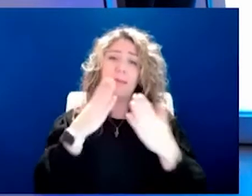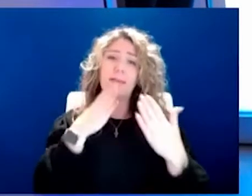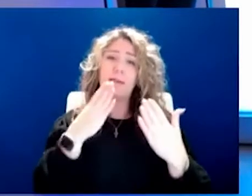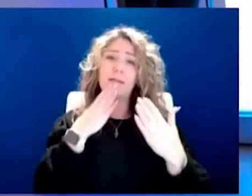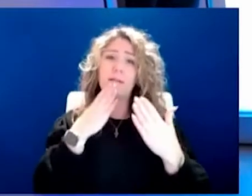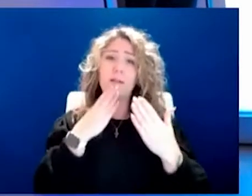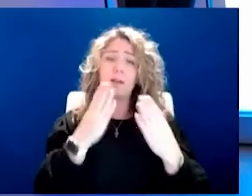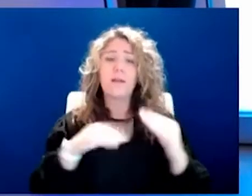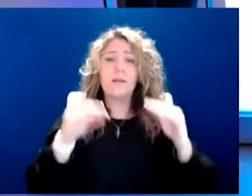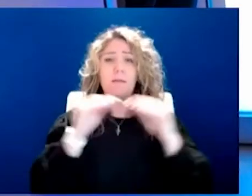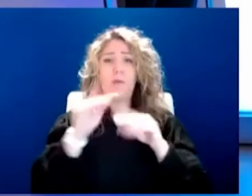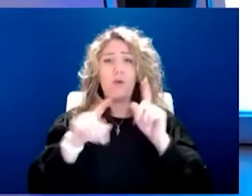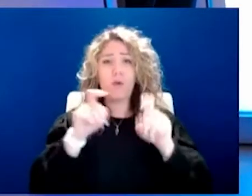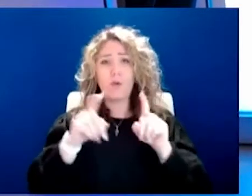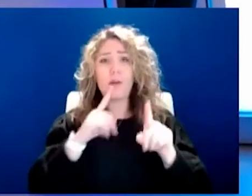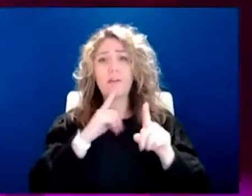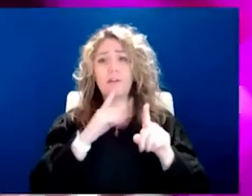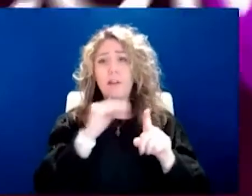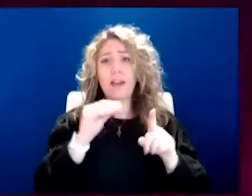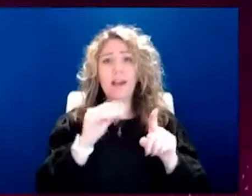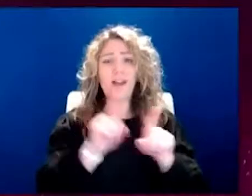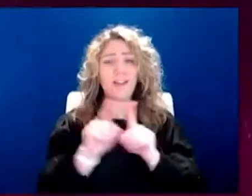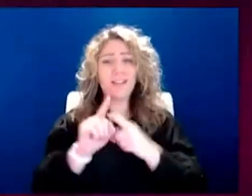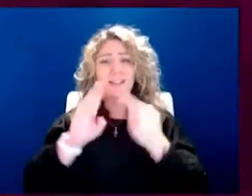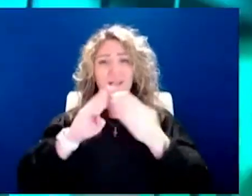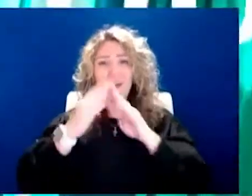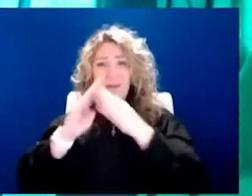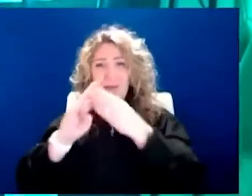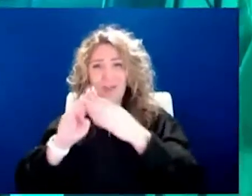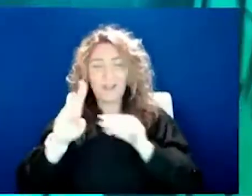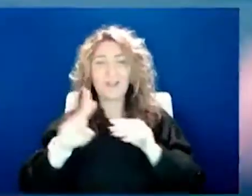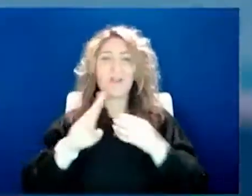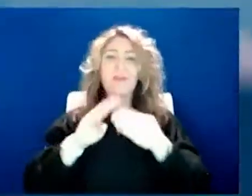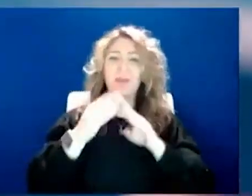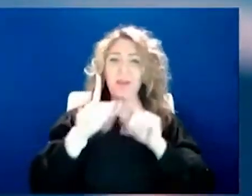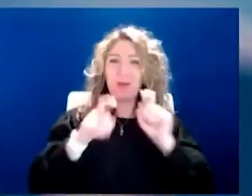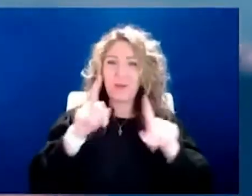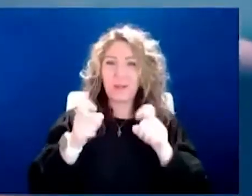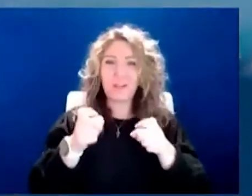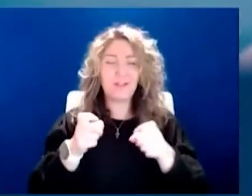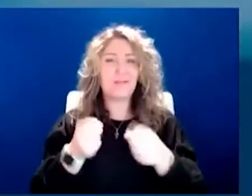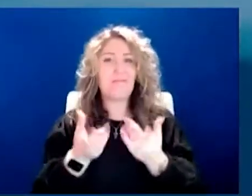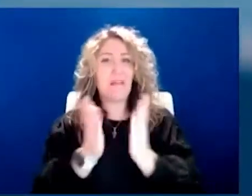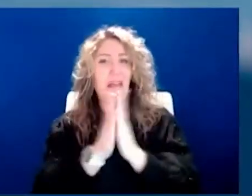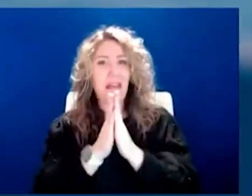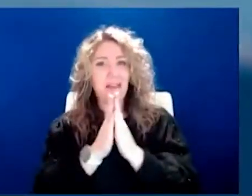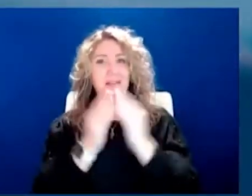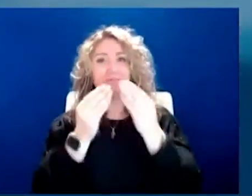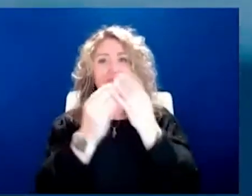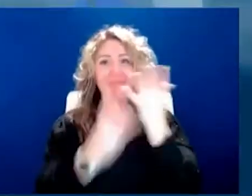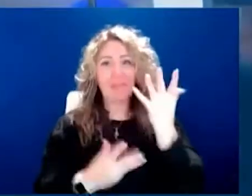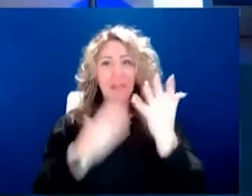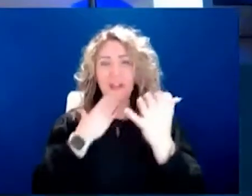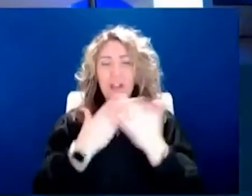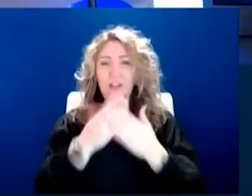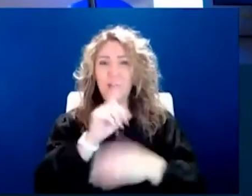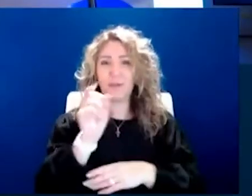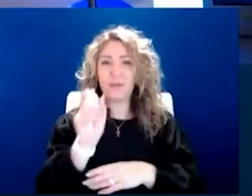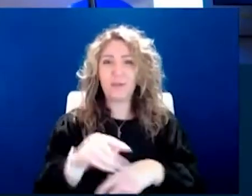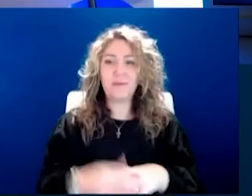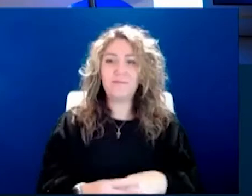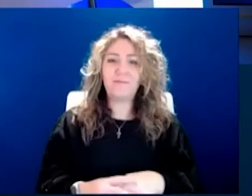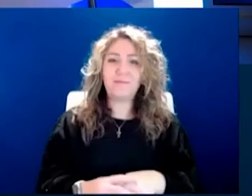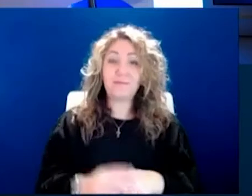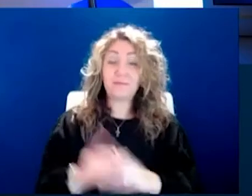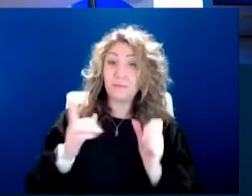guests, but so does our community. So I want to get to our community questions because they're asking some good ones. And the first one